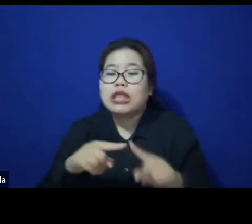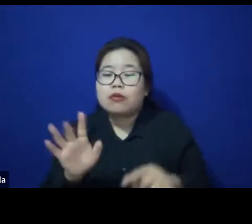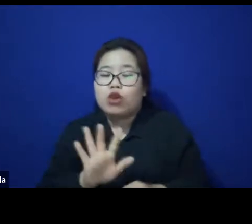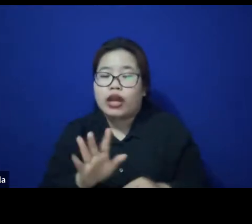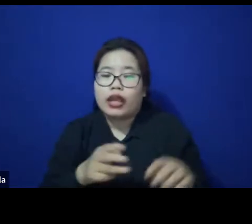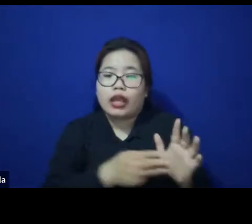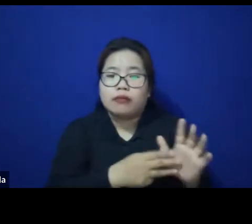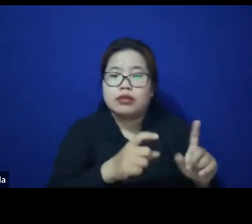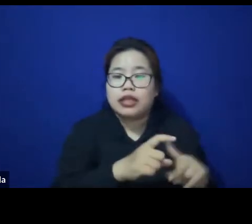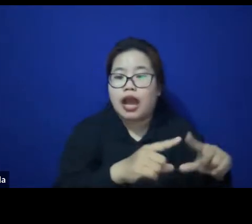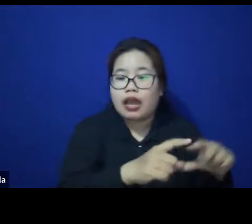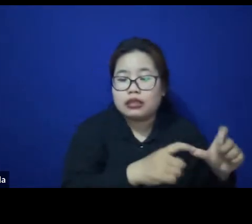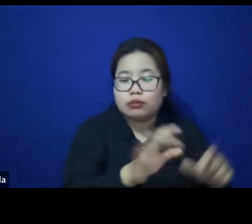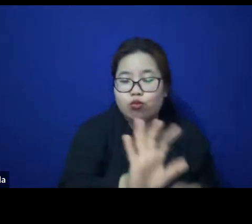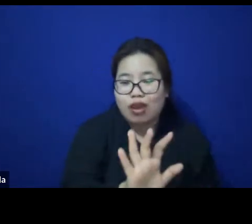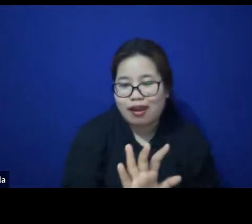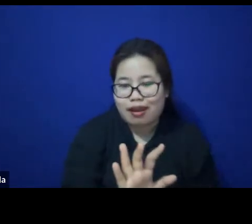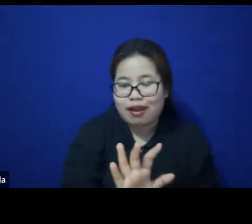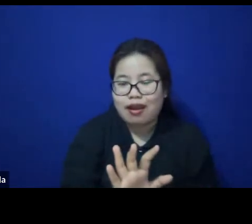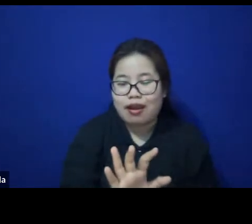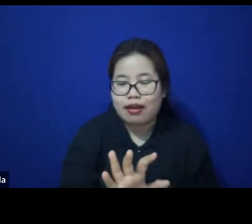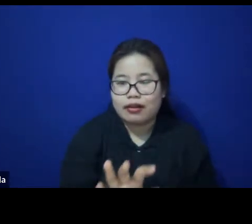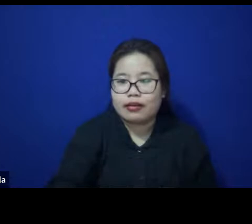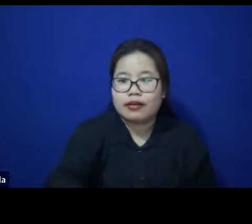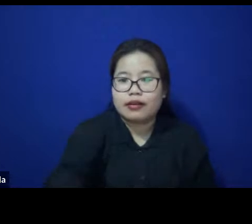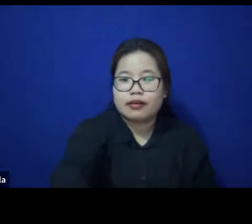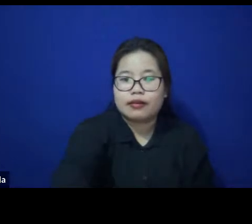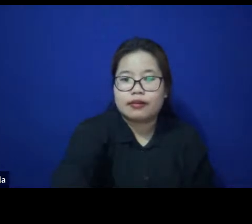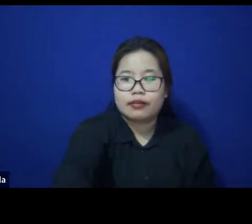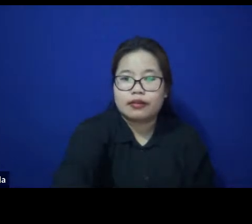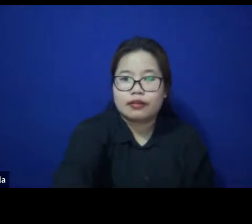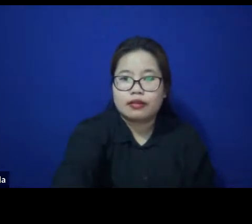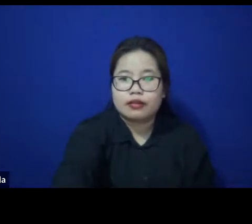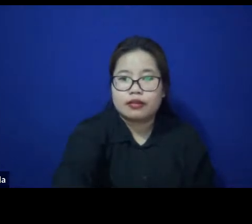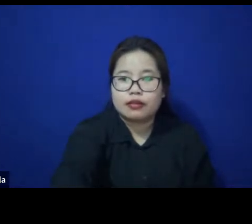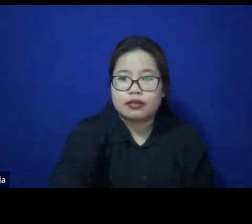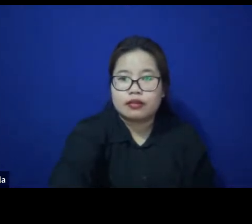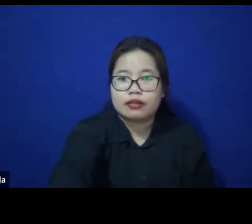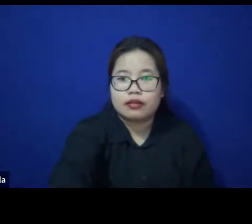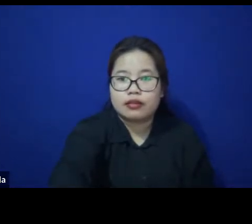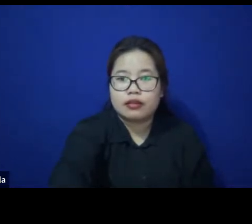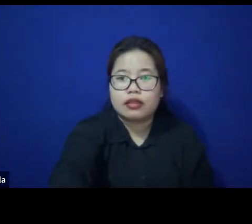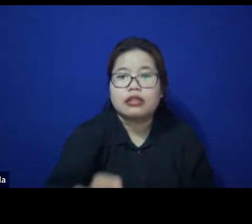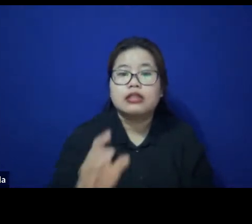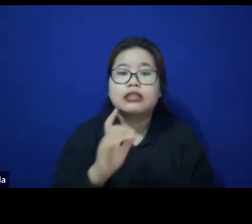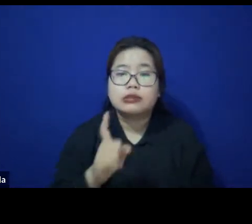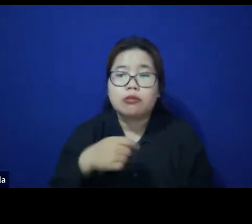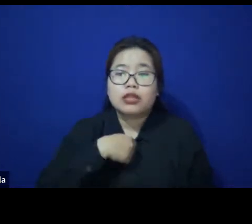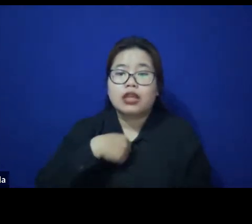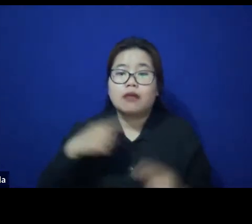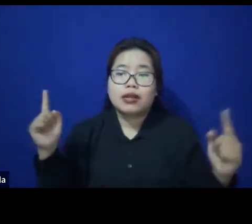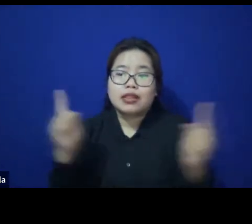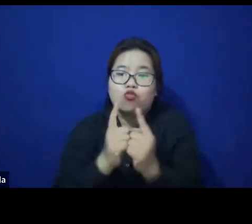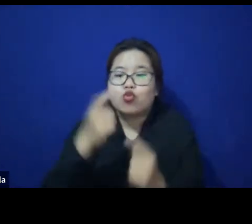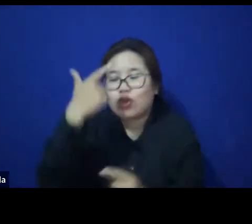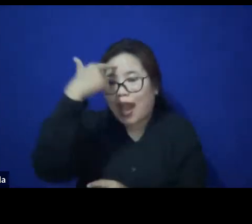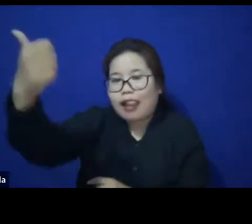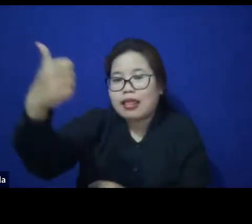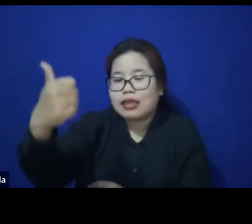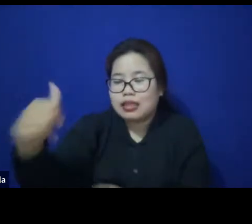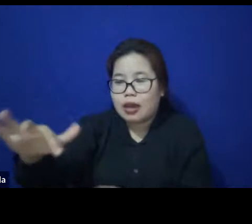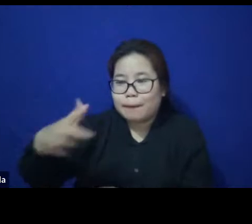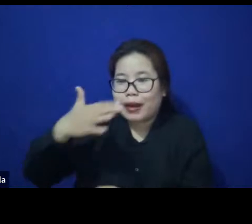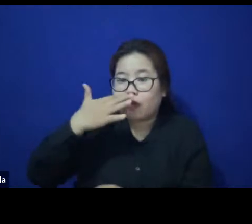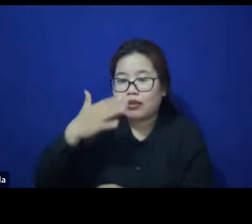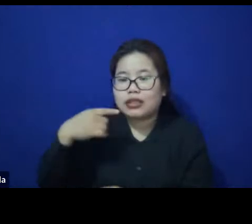because that's a very different thing. So I see a respiratory specialist regularly. That's not paid for by the NDIS.